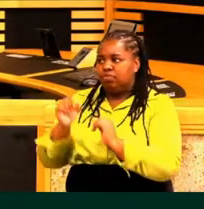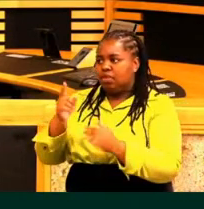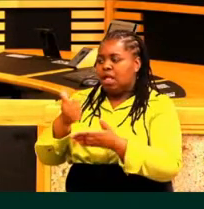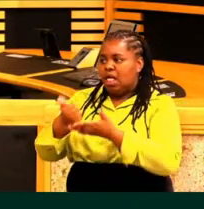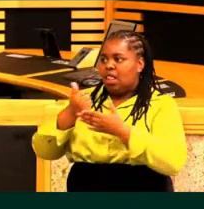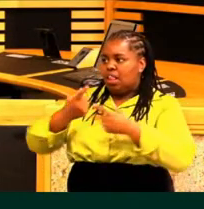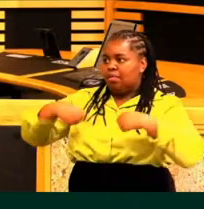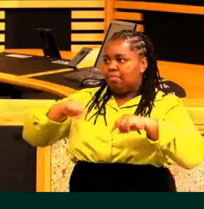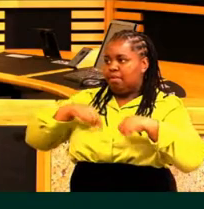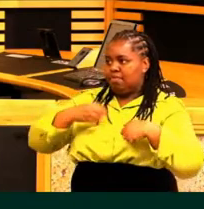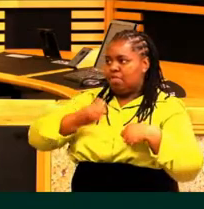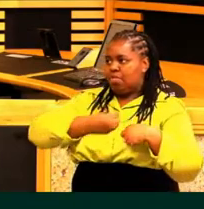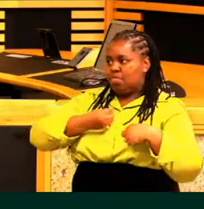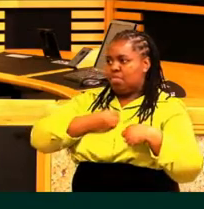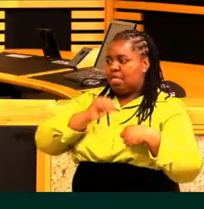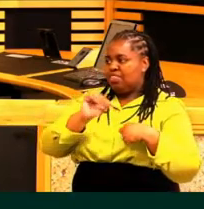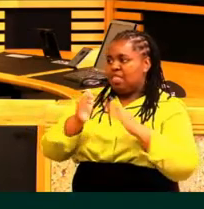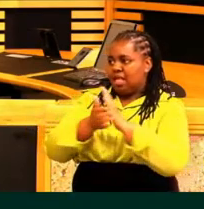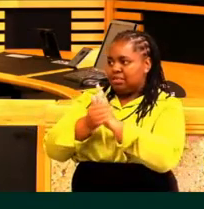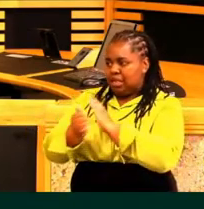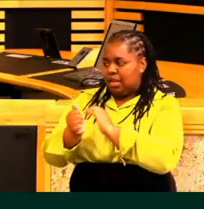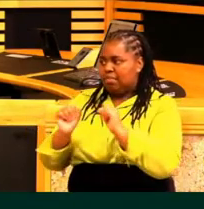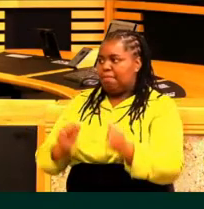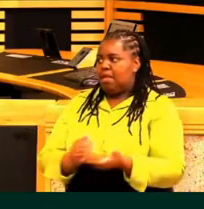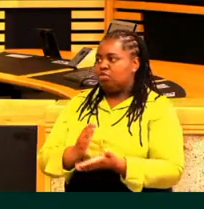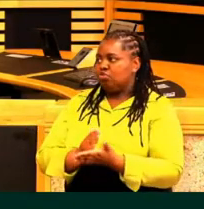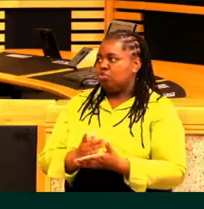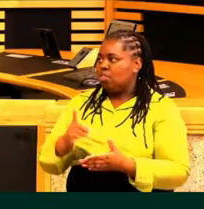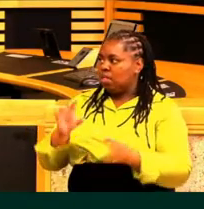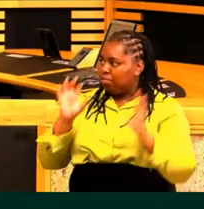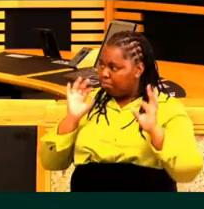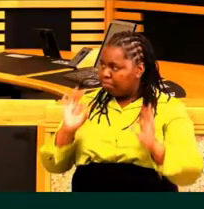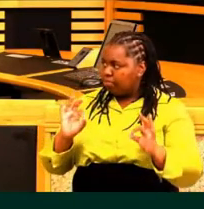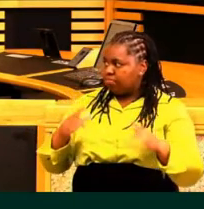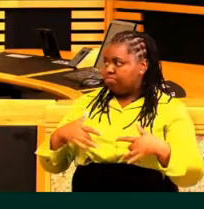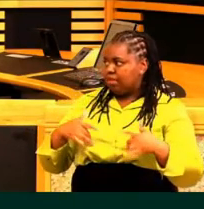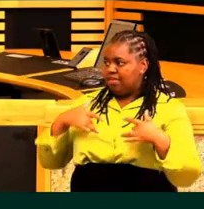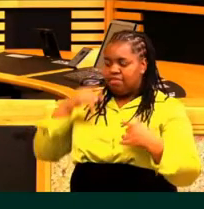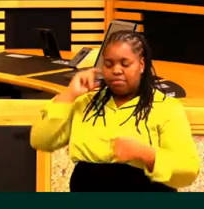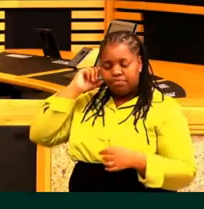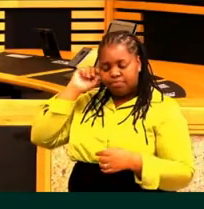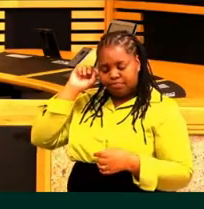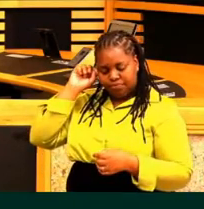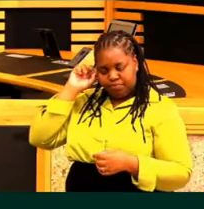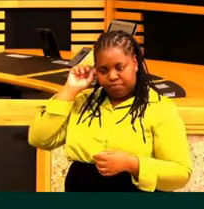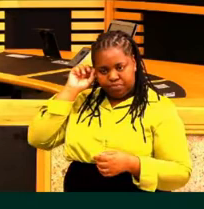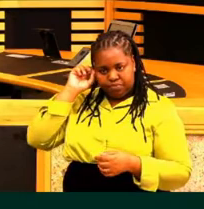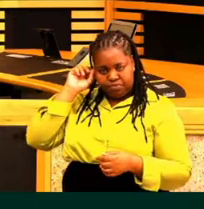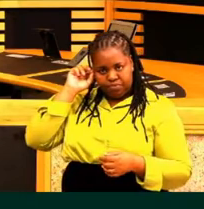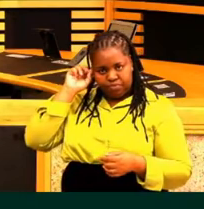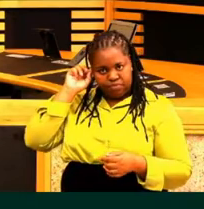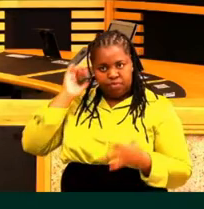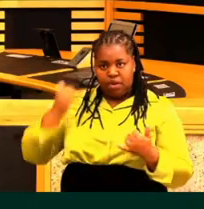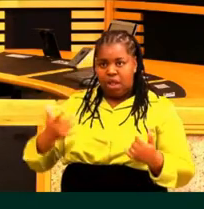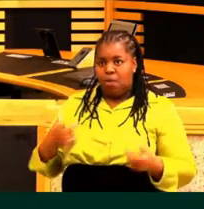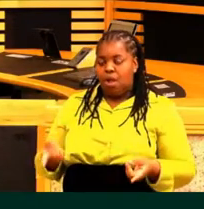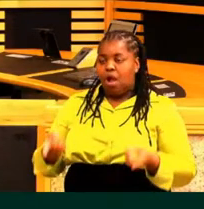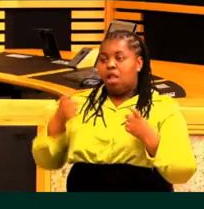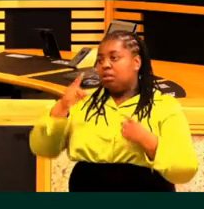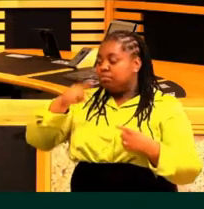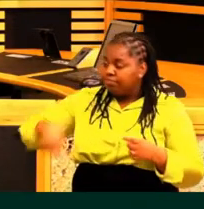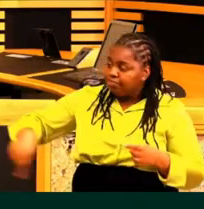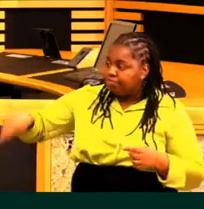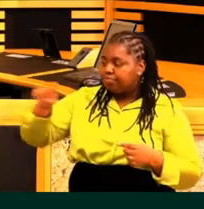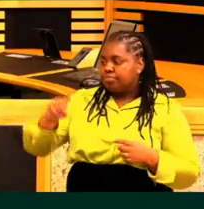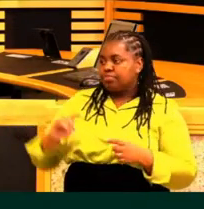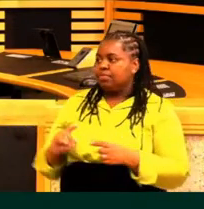legitimizing young people's talents and so to make a sustainable living we call for the public